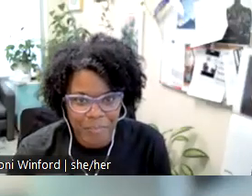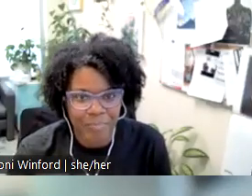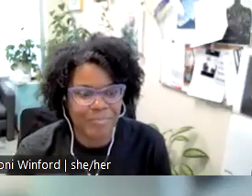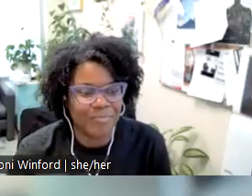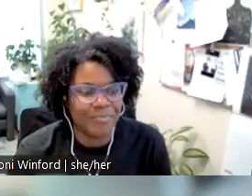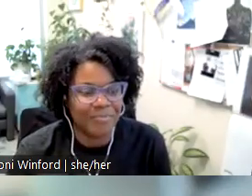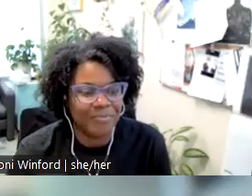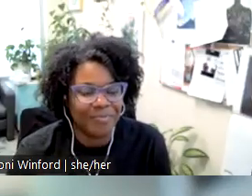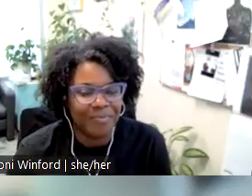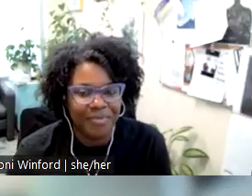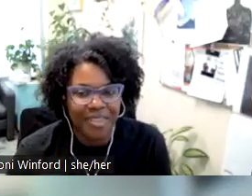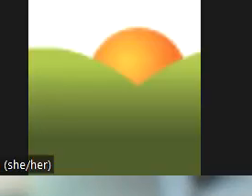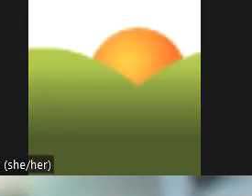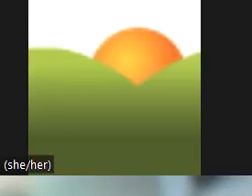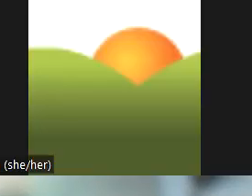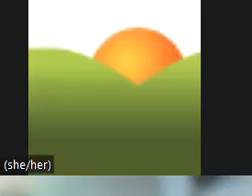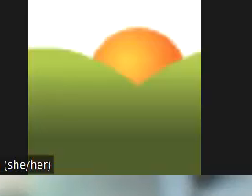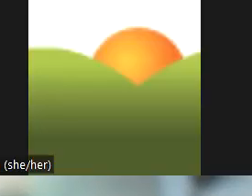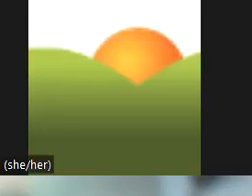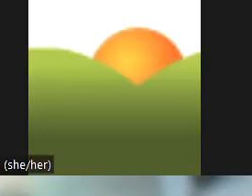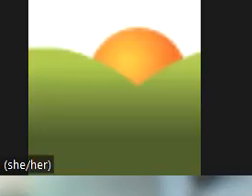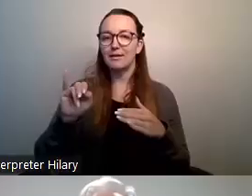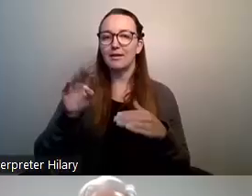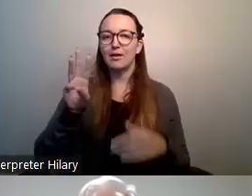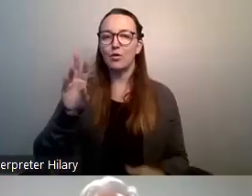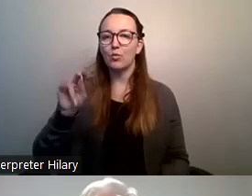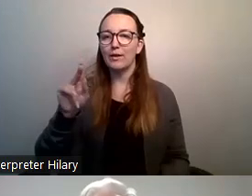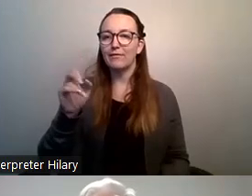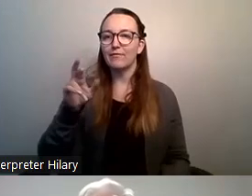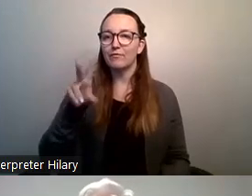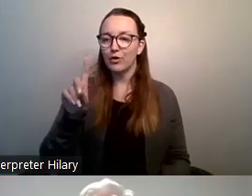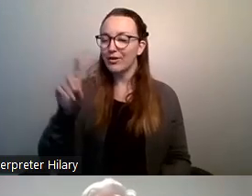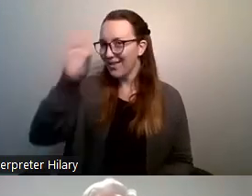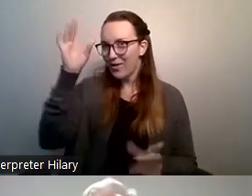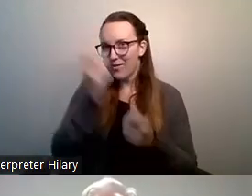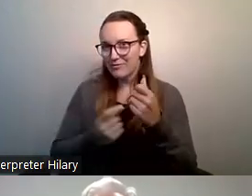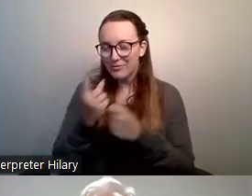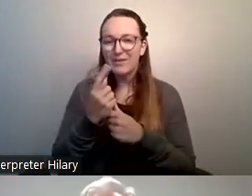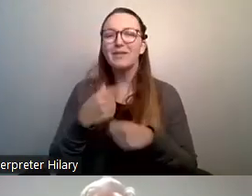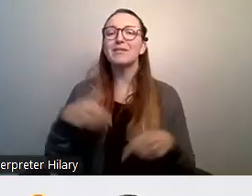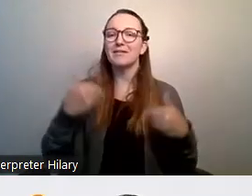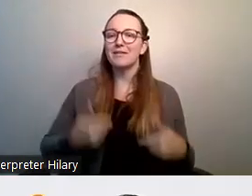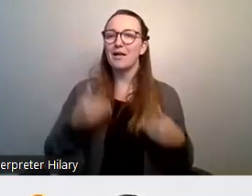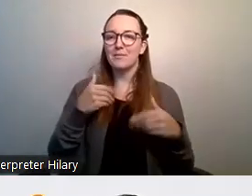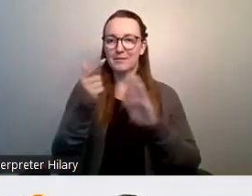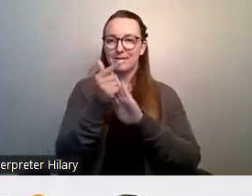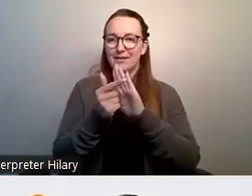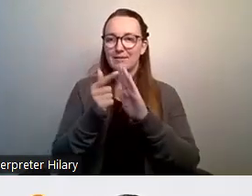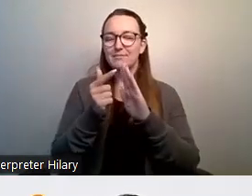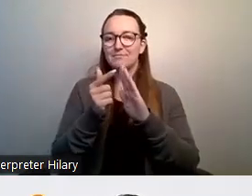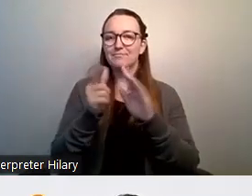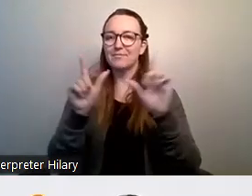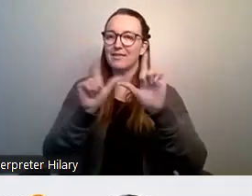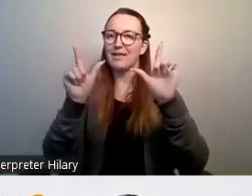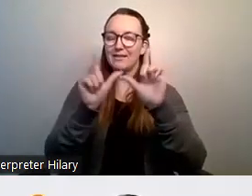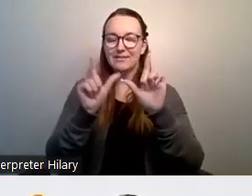And Dr. Ebony Winford. Hello, everybody. I am Dr. Ebony Winford. I'm a licensed psychologist and the Director of Research